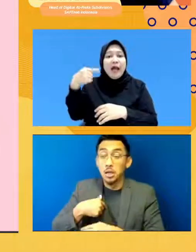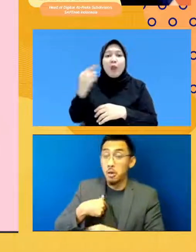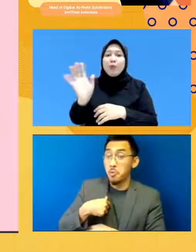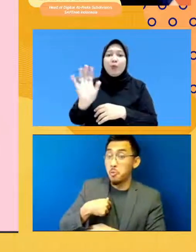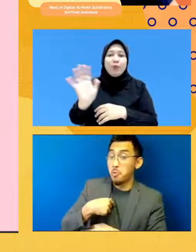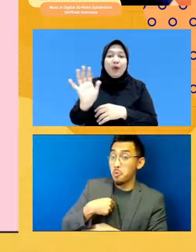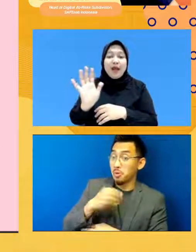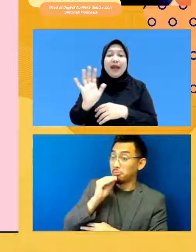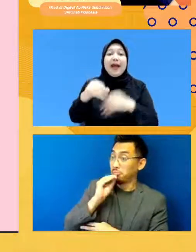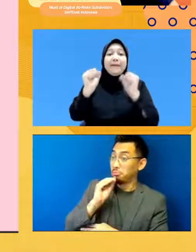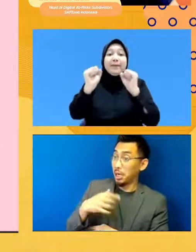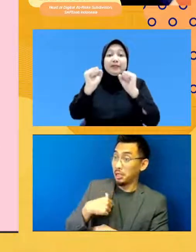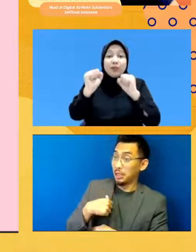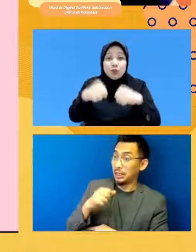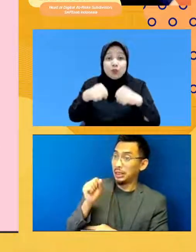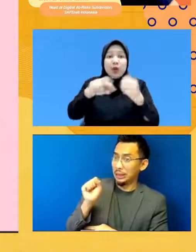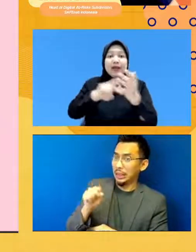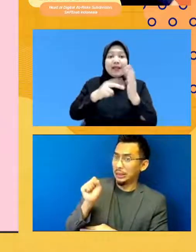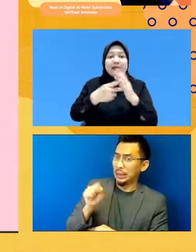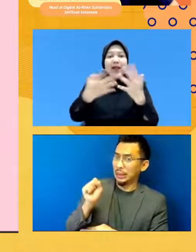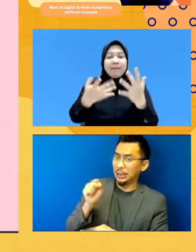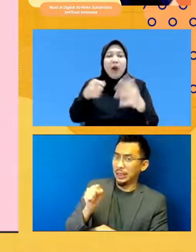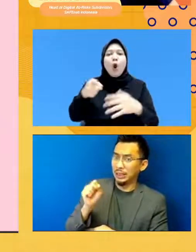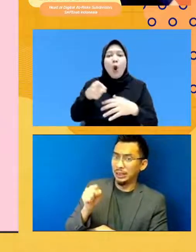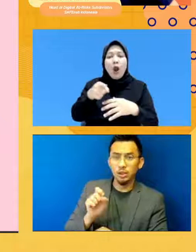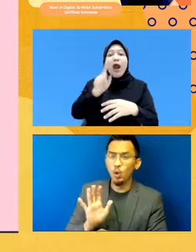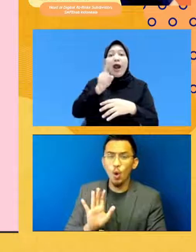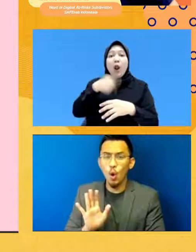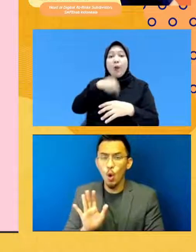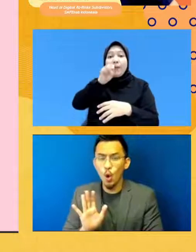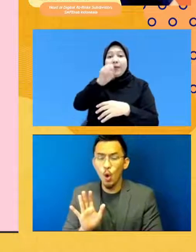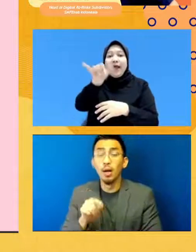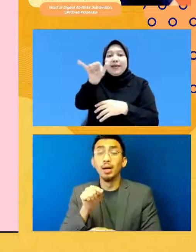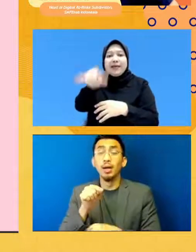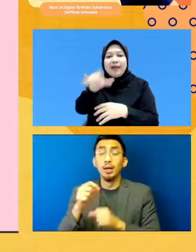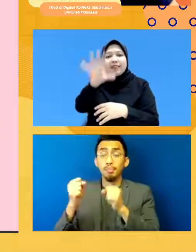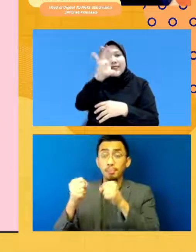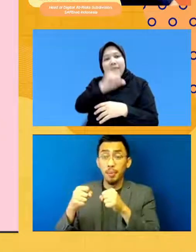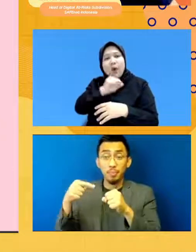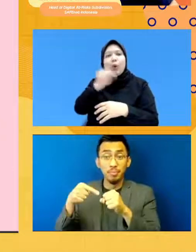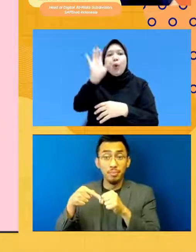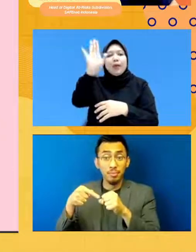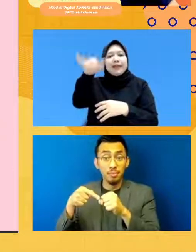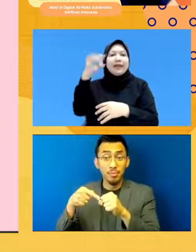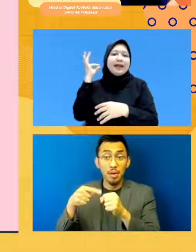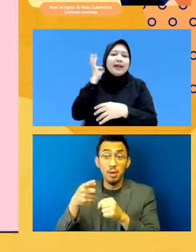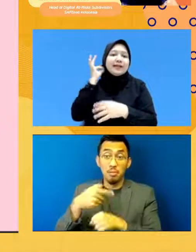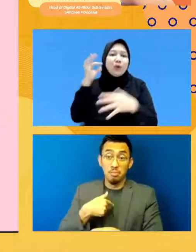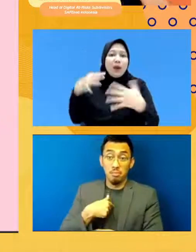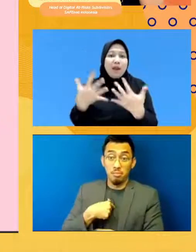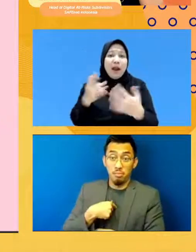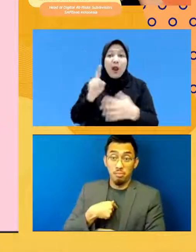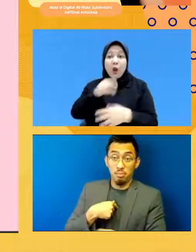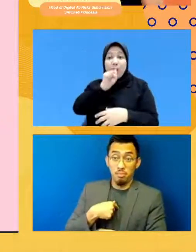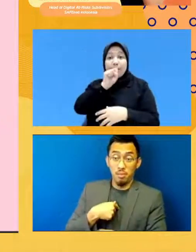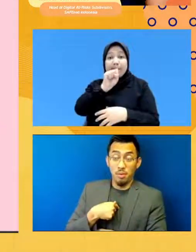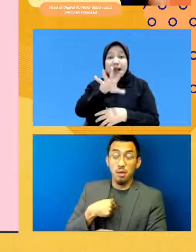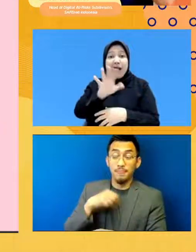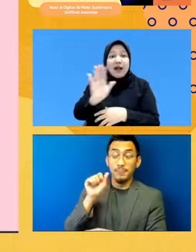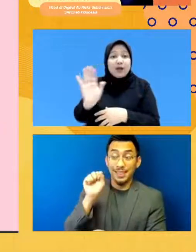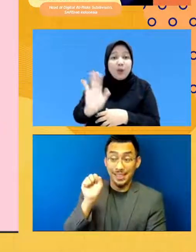we know the consequences of saying yes. We know the consequences of saying no. We understand